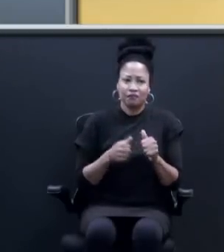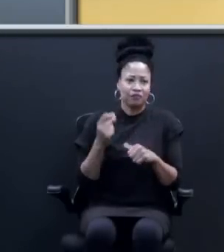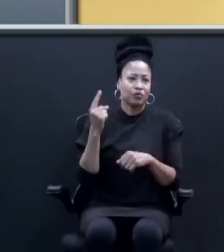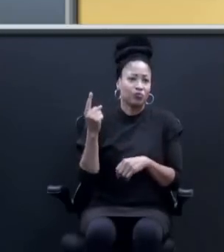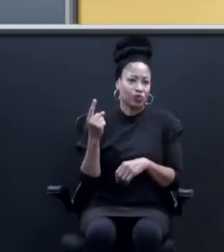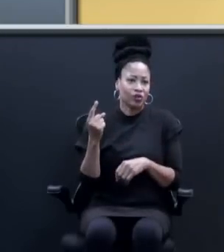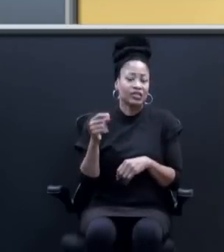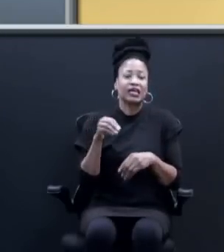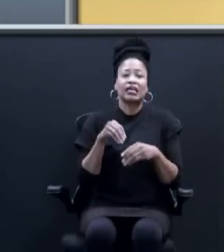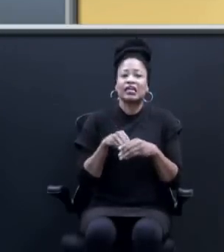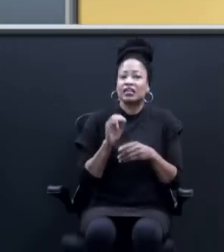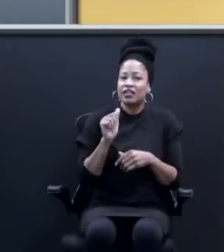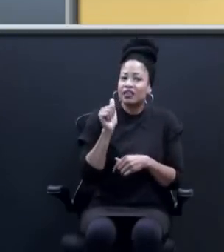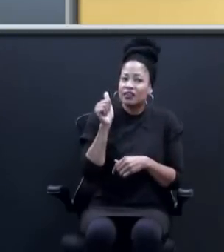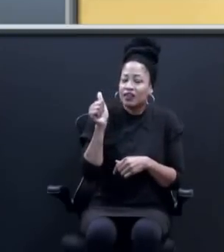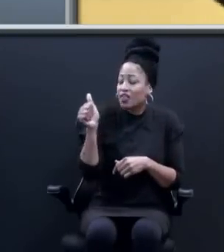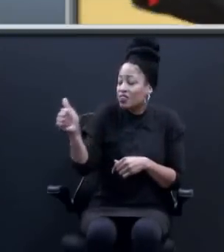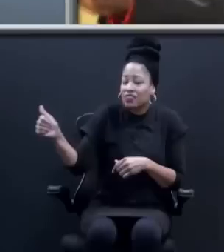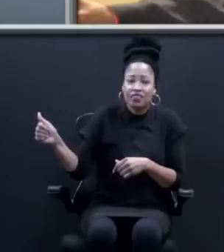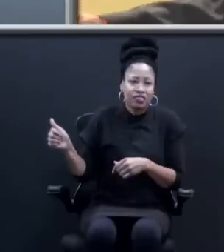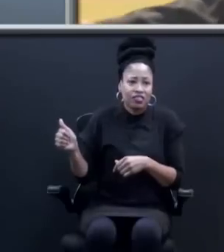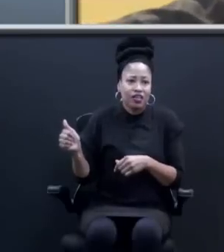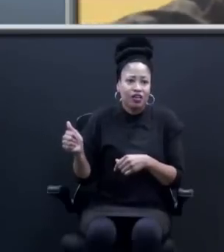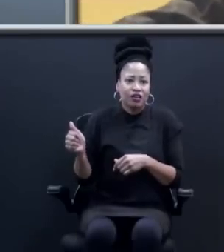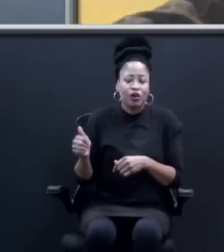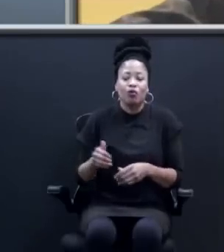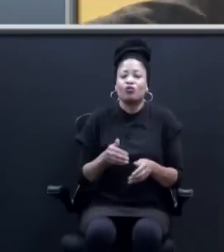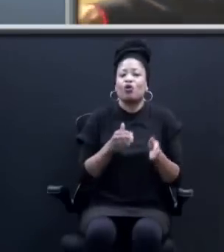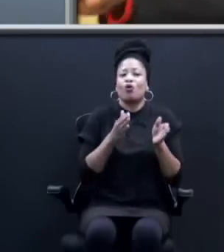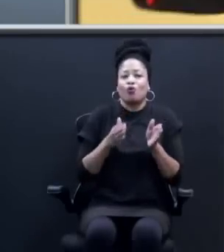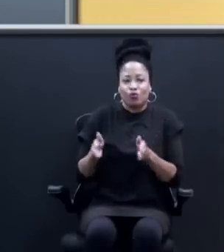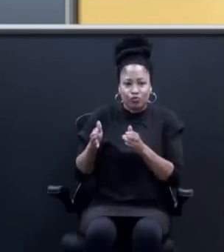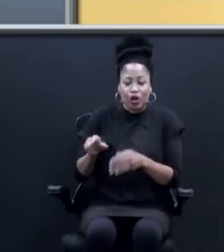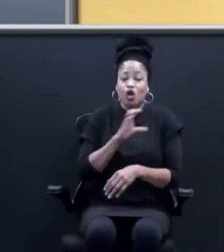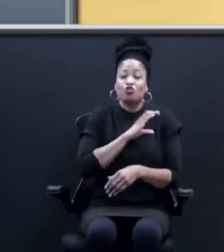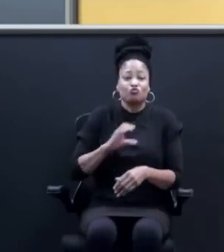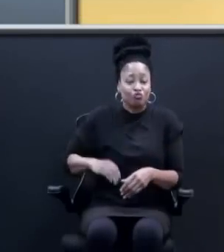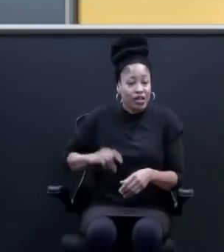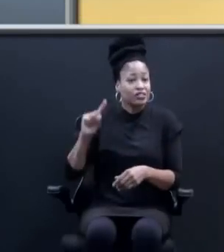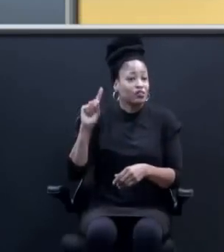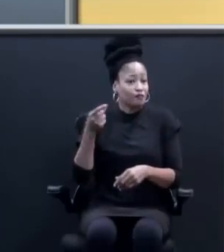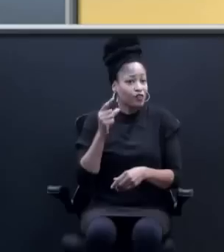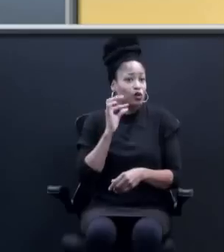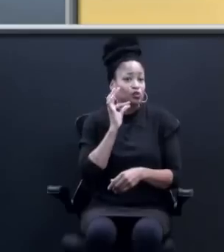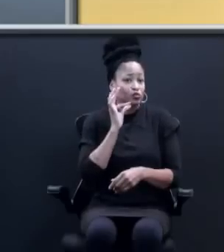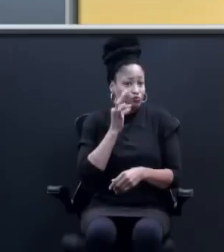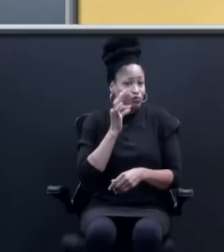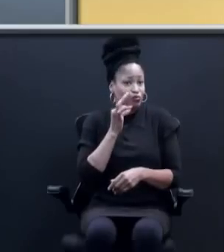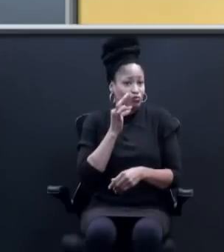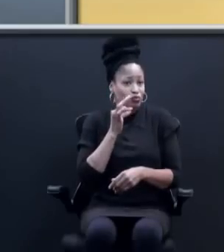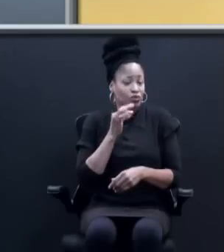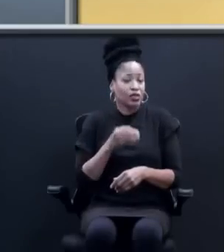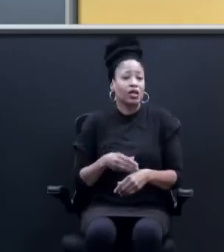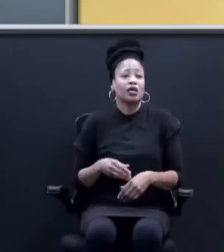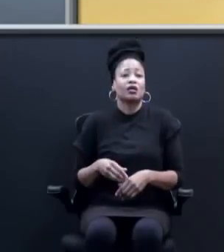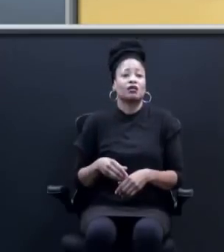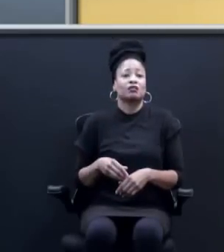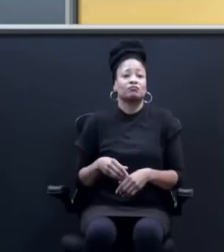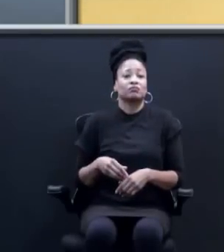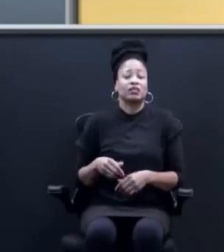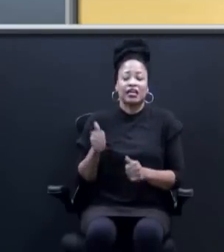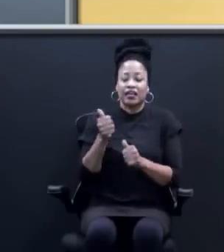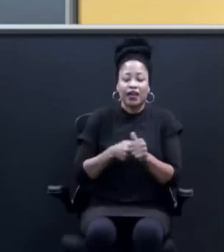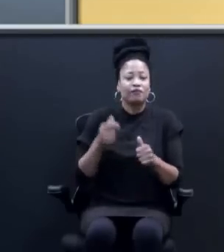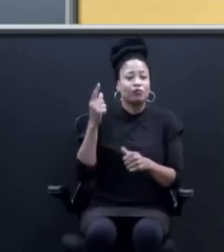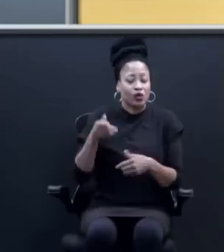own order. Christ the first fruit, and those that are here at his coming. That's what you call learning something on your